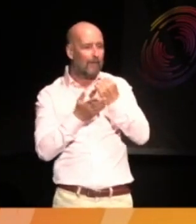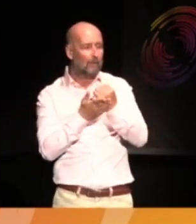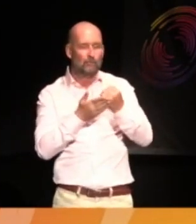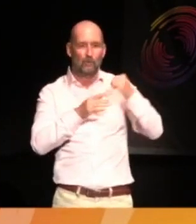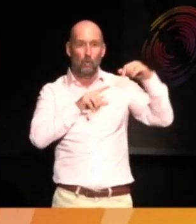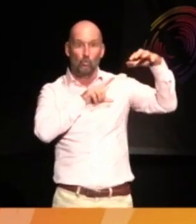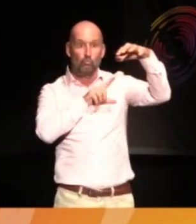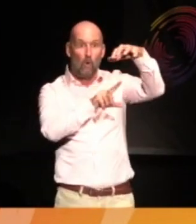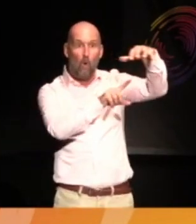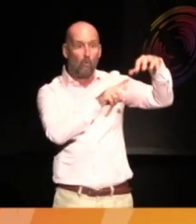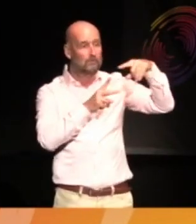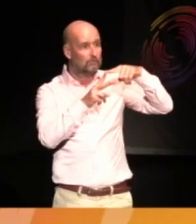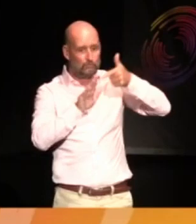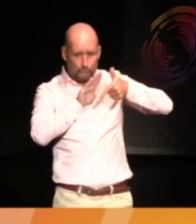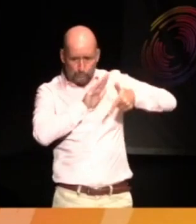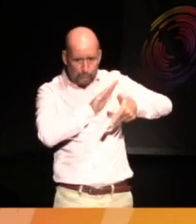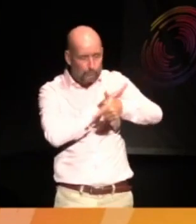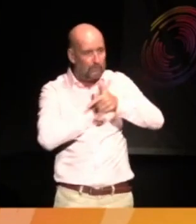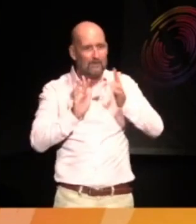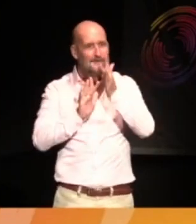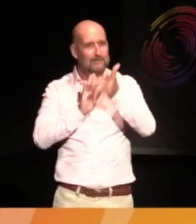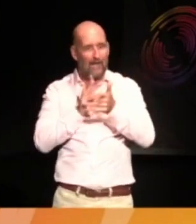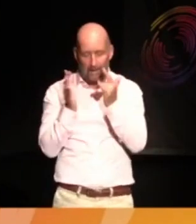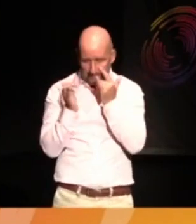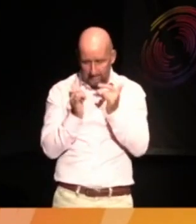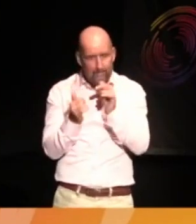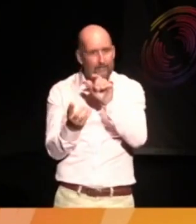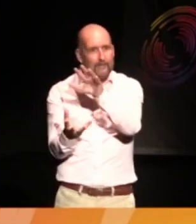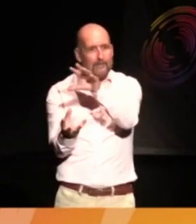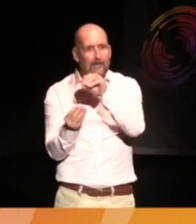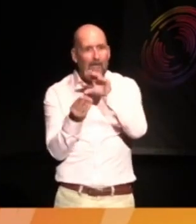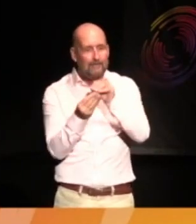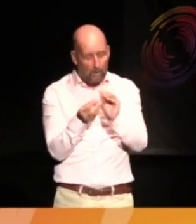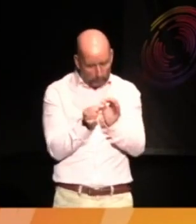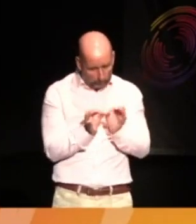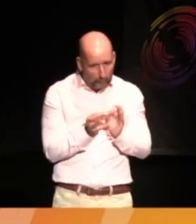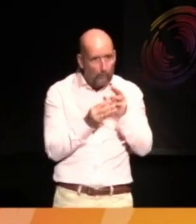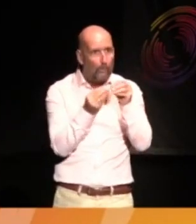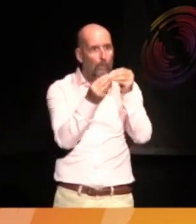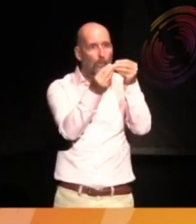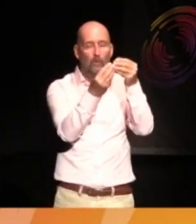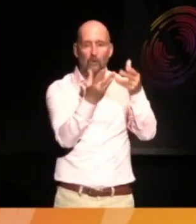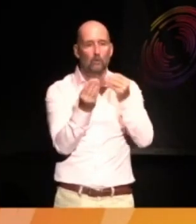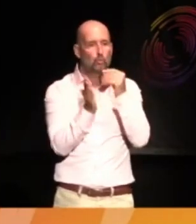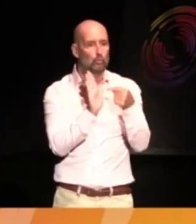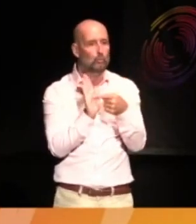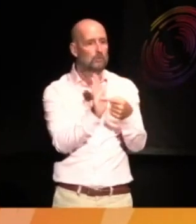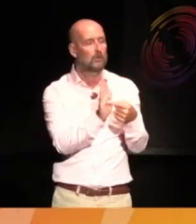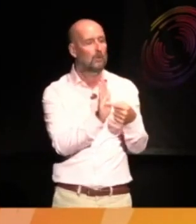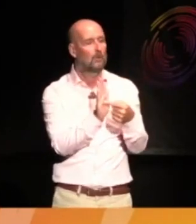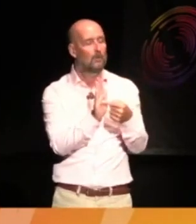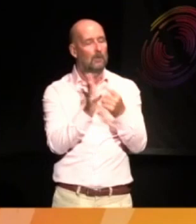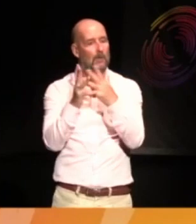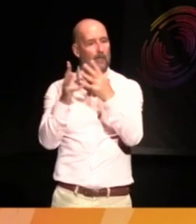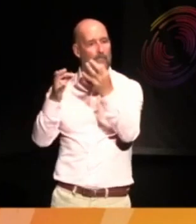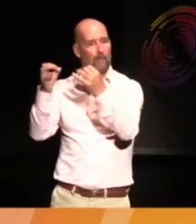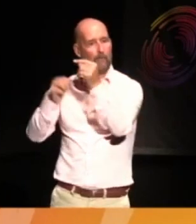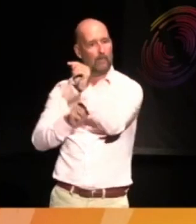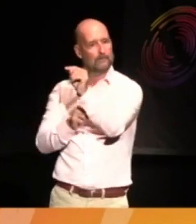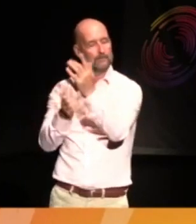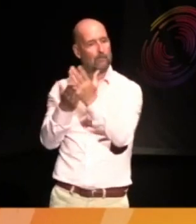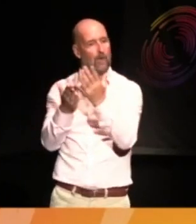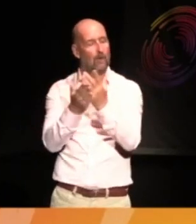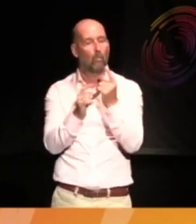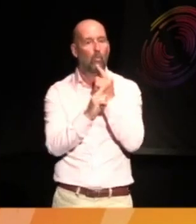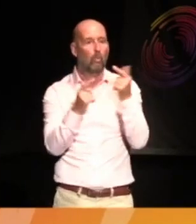there's cyber surveillance, how this data is being manipulated and used. Then the politics of seeing what is